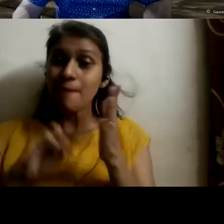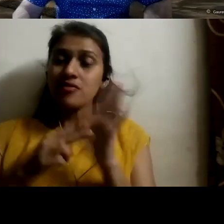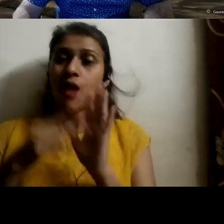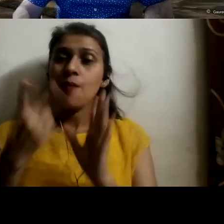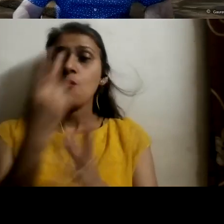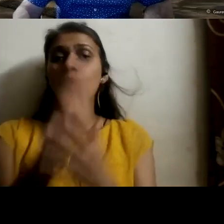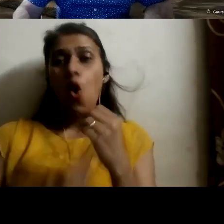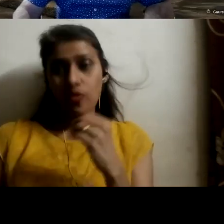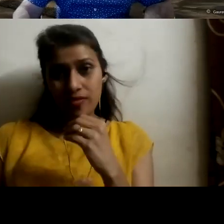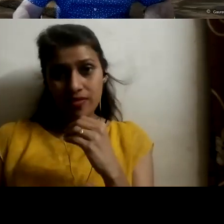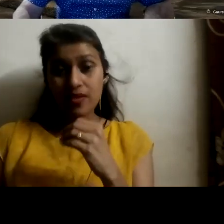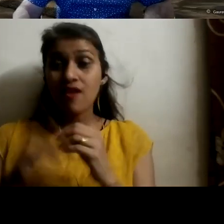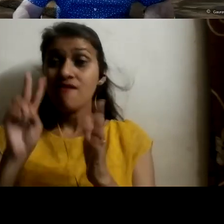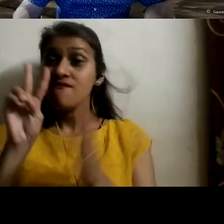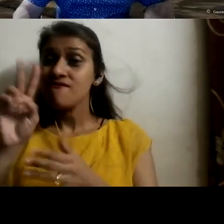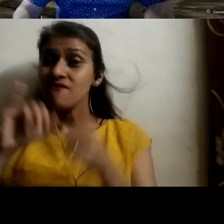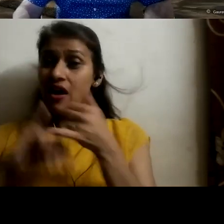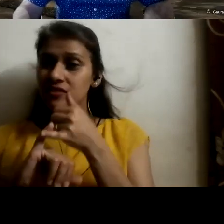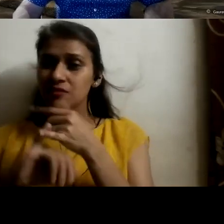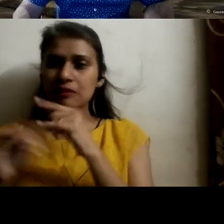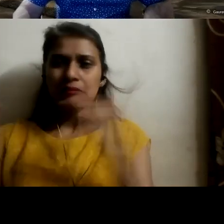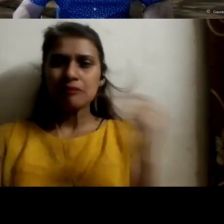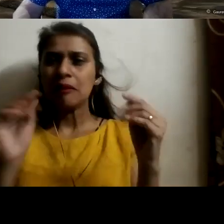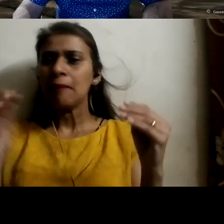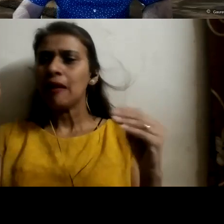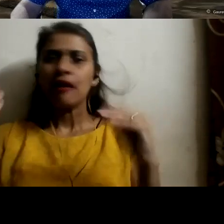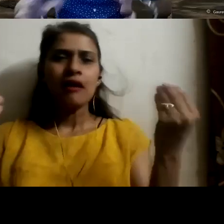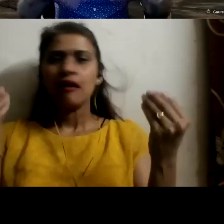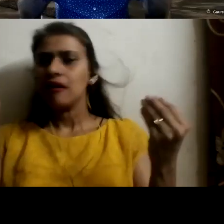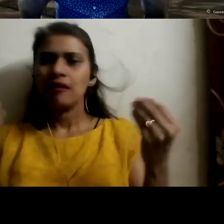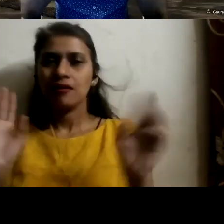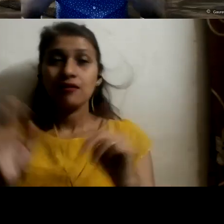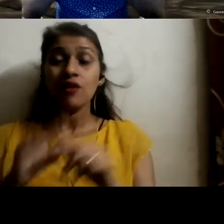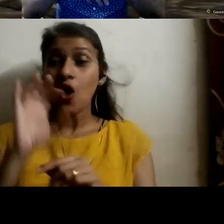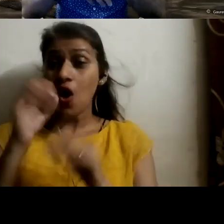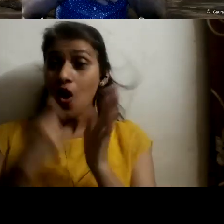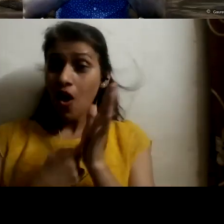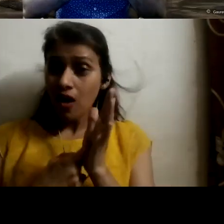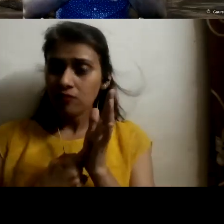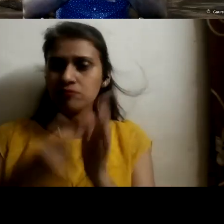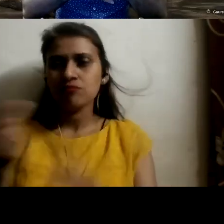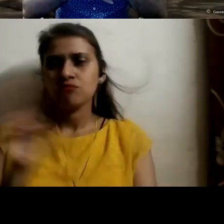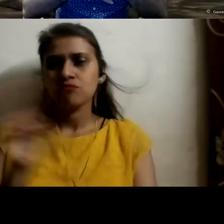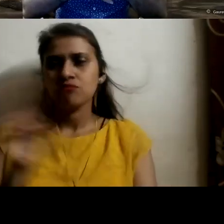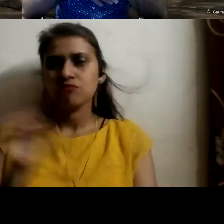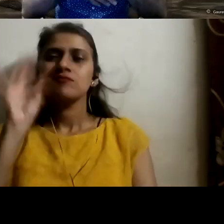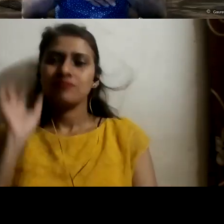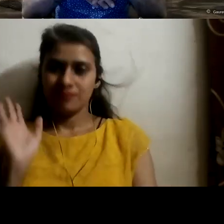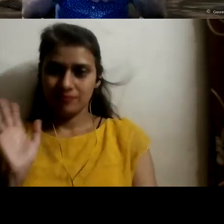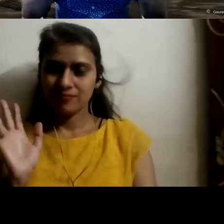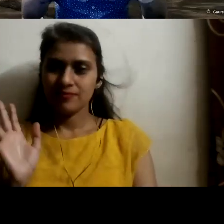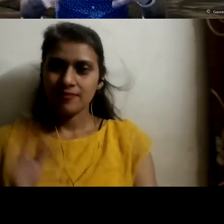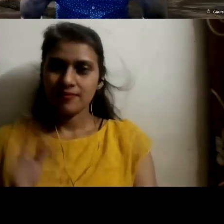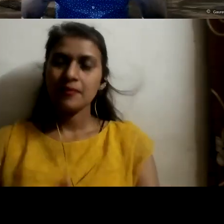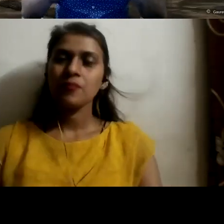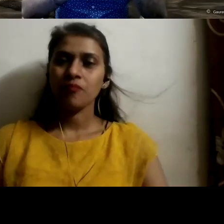implies in that given context, right? So now let me give you a little quick idea about what it is.